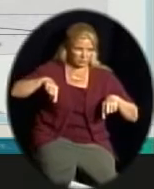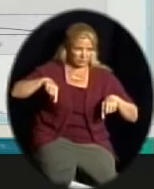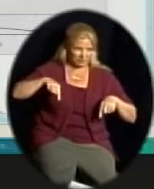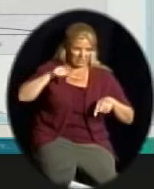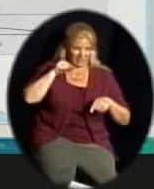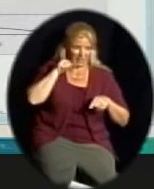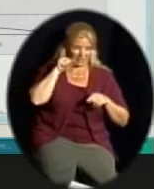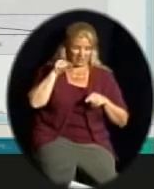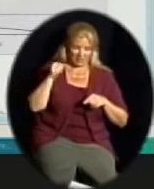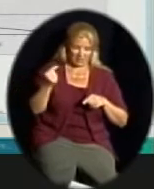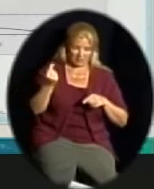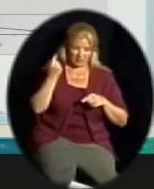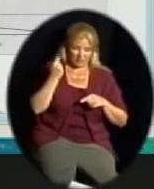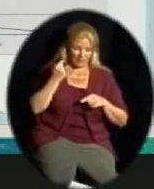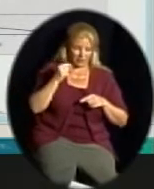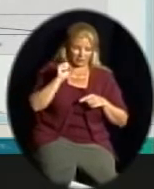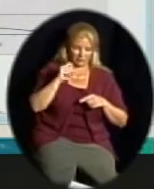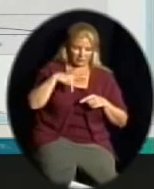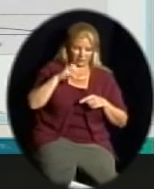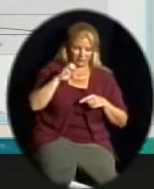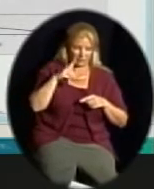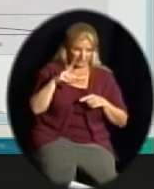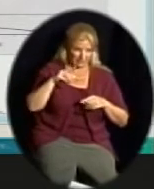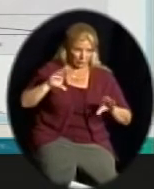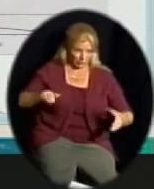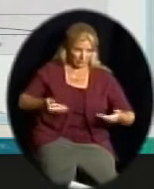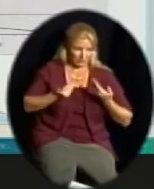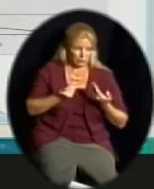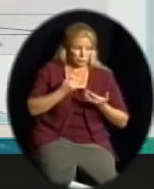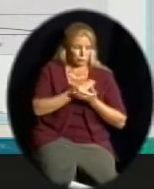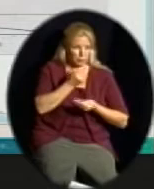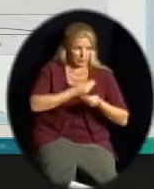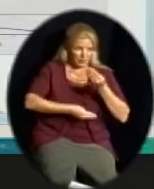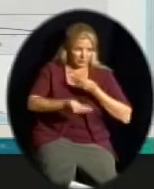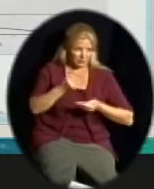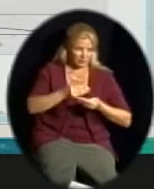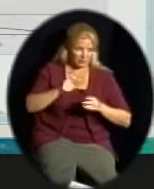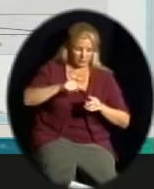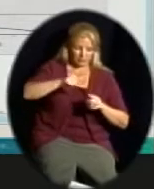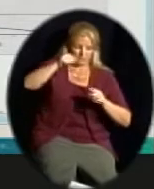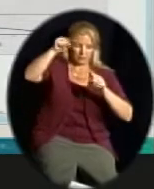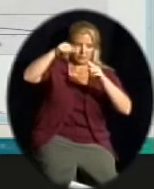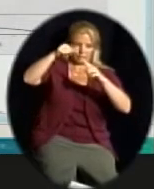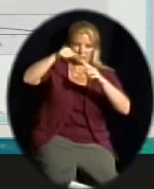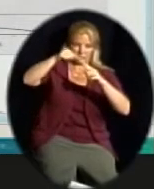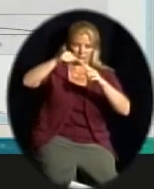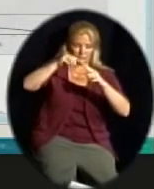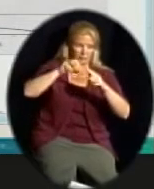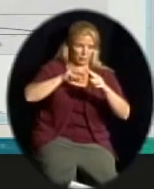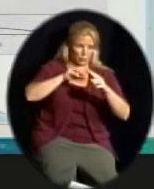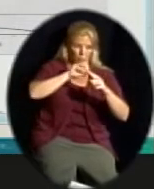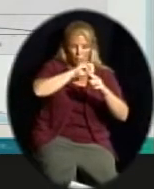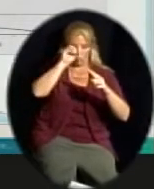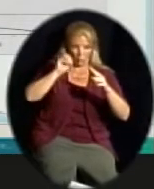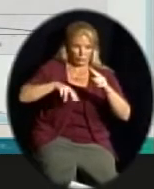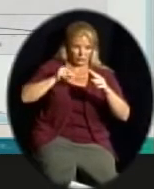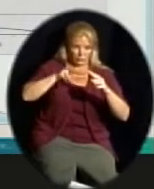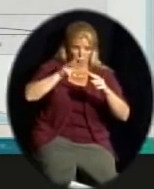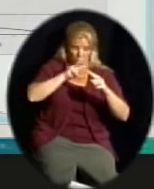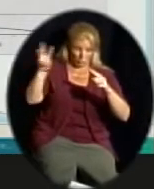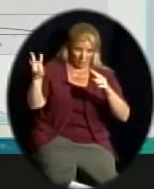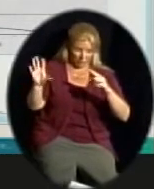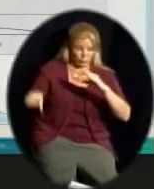was introduced into the operating budget. This high point occurred when Olathe Northwest came online, and this one occurred